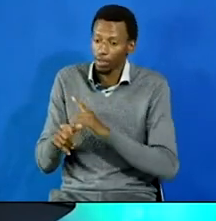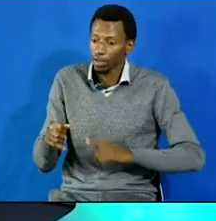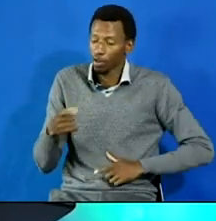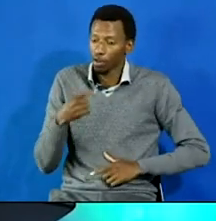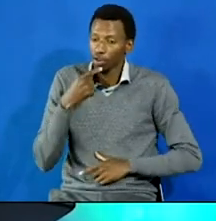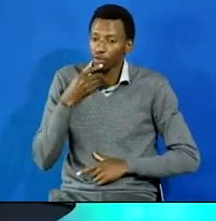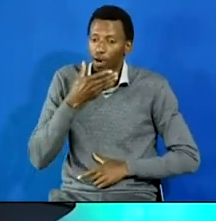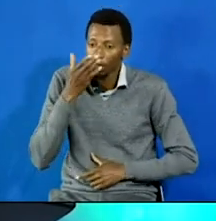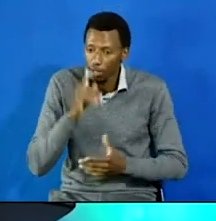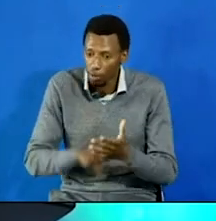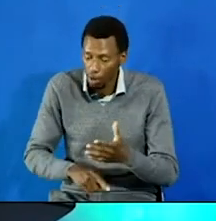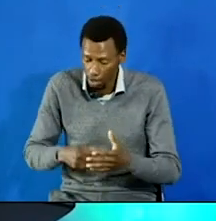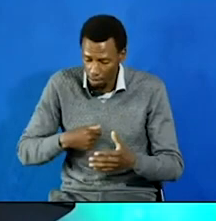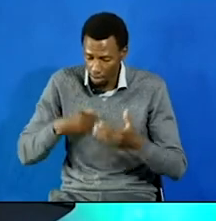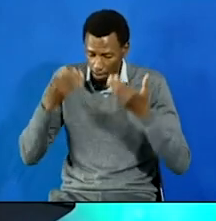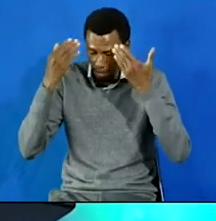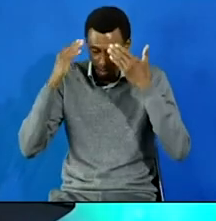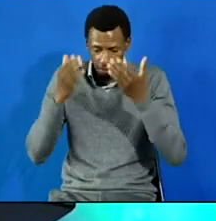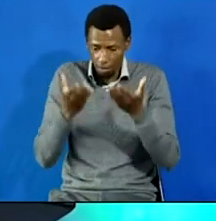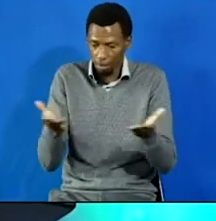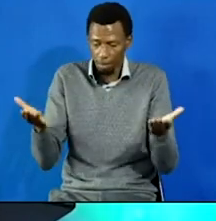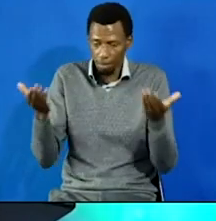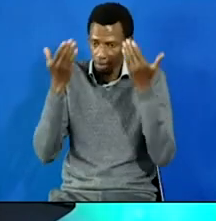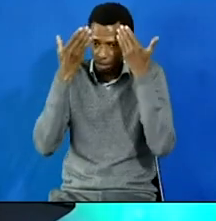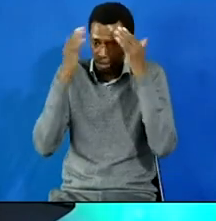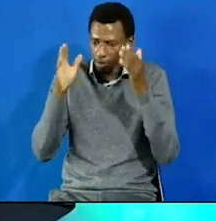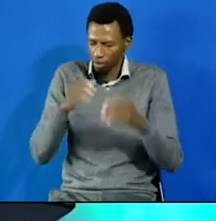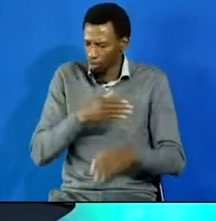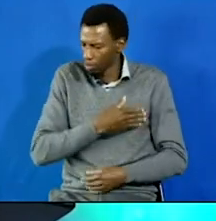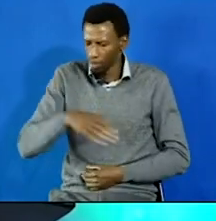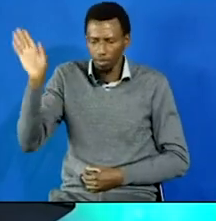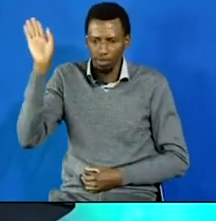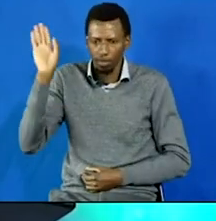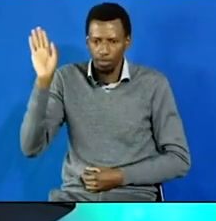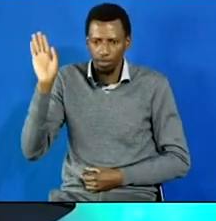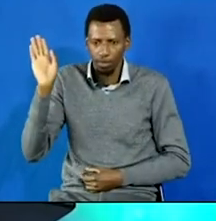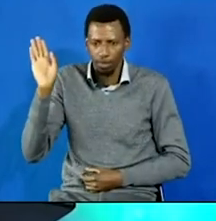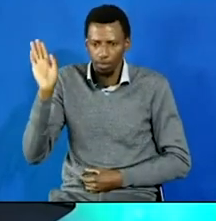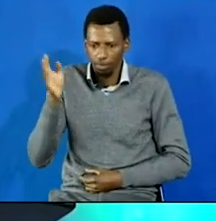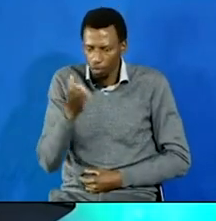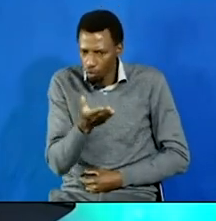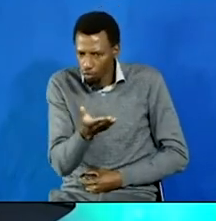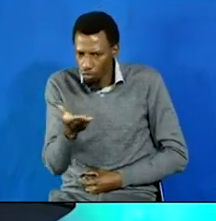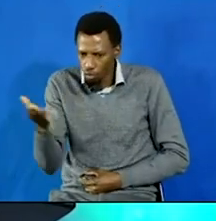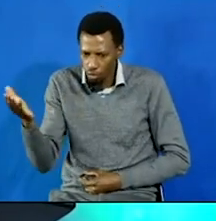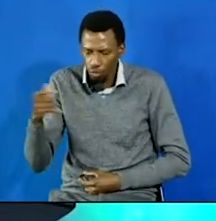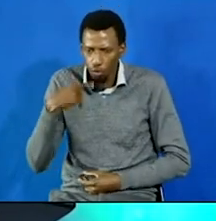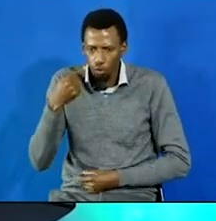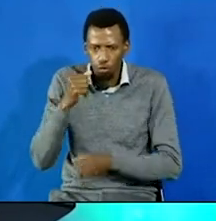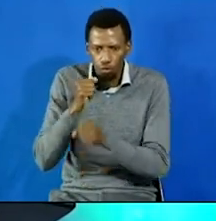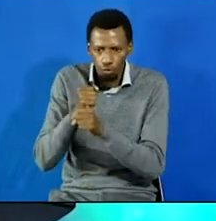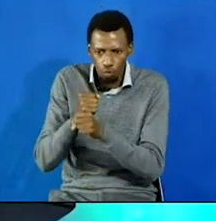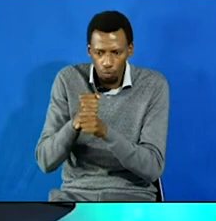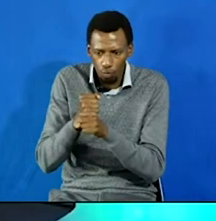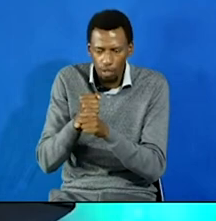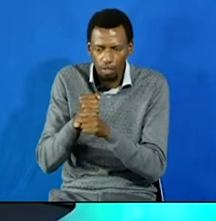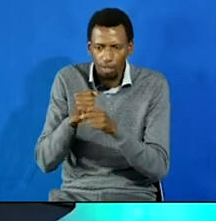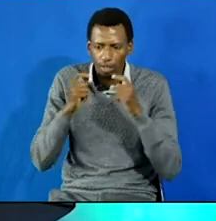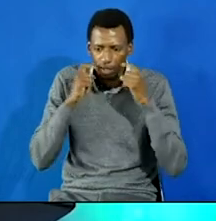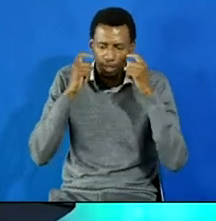you not. I never knew you. Depart from me, you that work